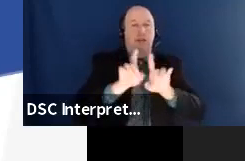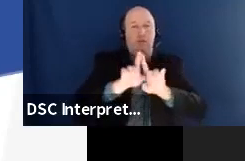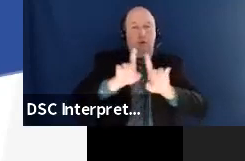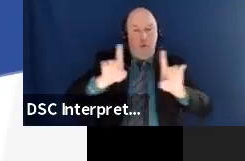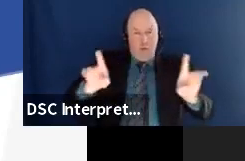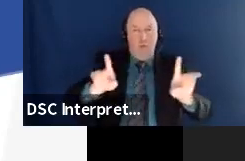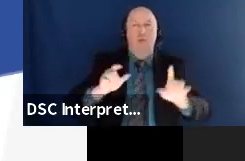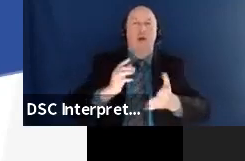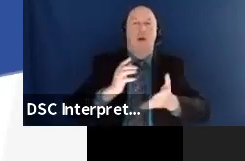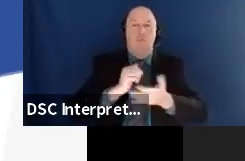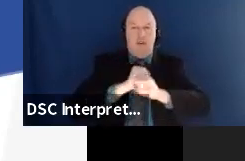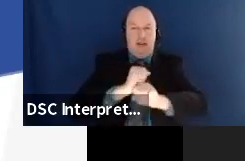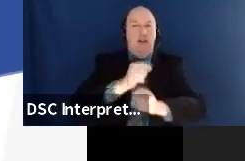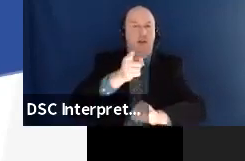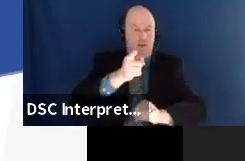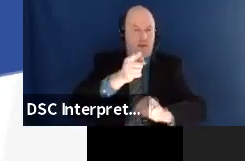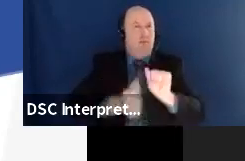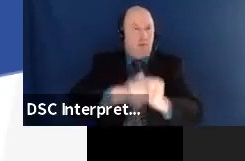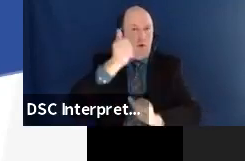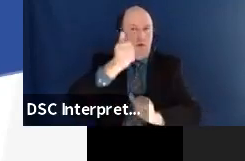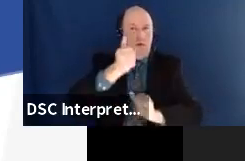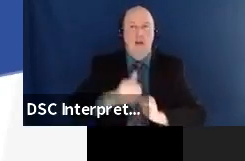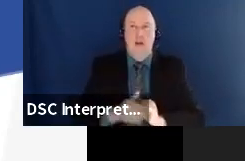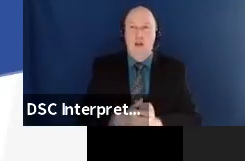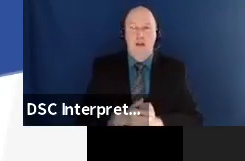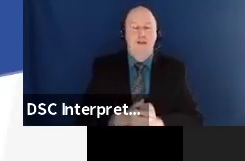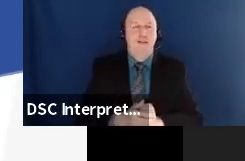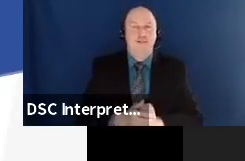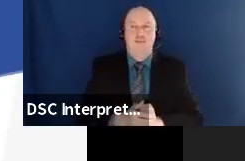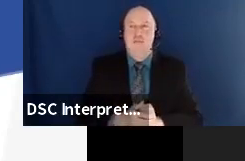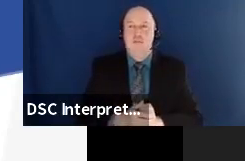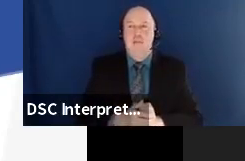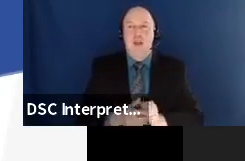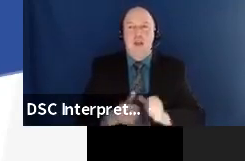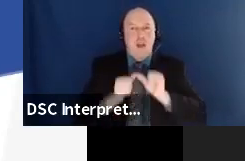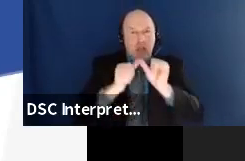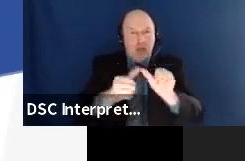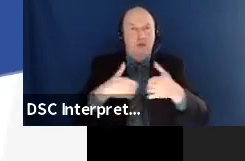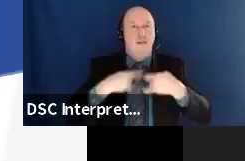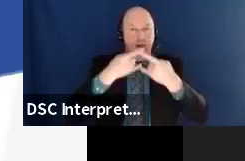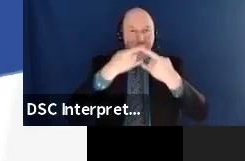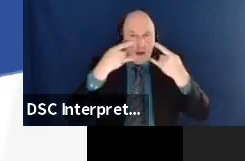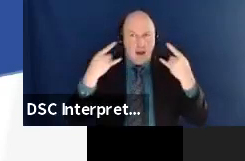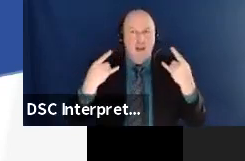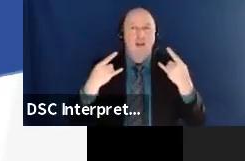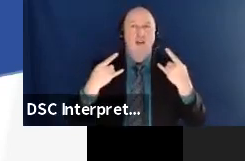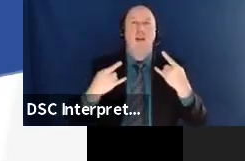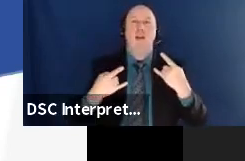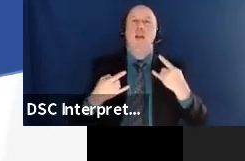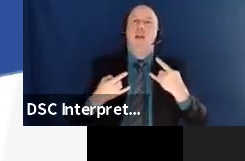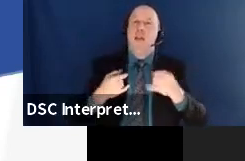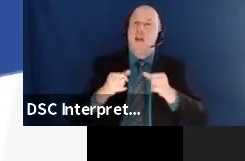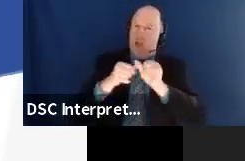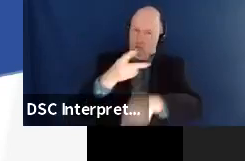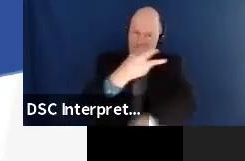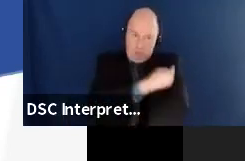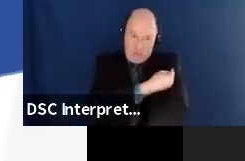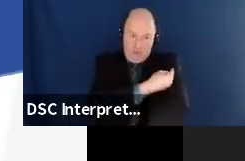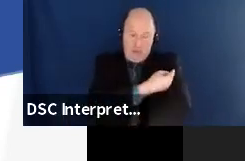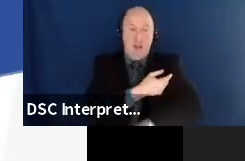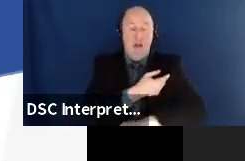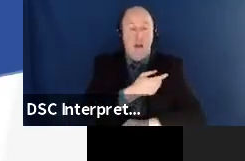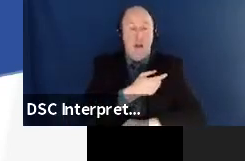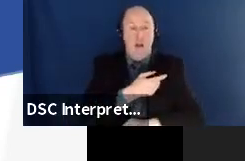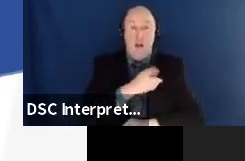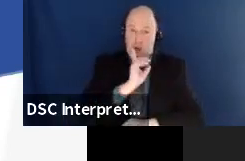you should continue to wear that mask whenever you should continue to wear the mask and practice social distancing and being vaccinated. While the vaccine